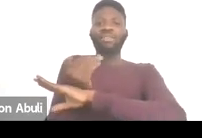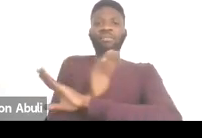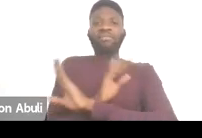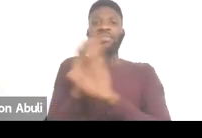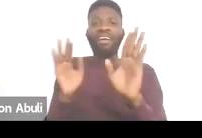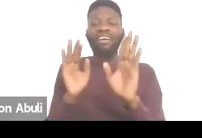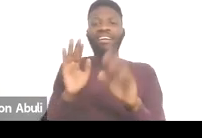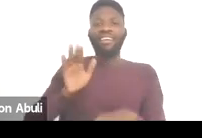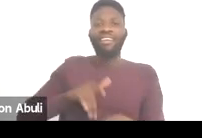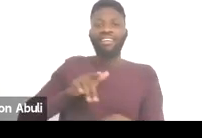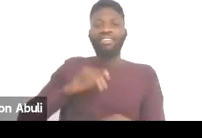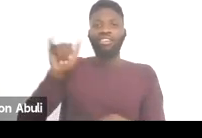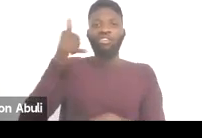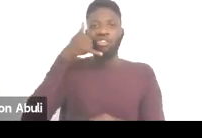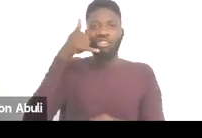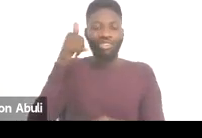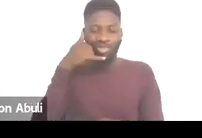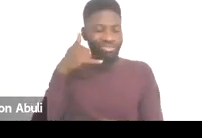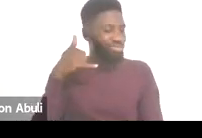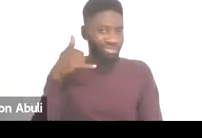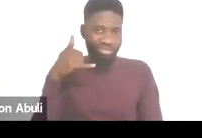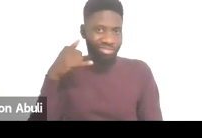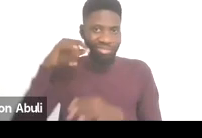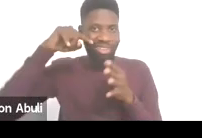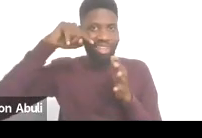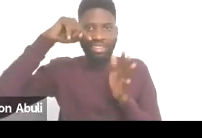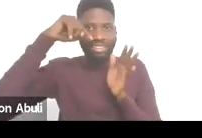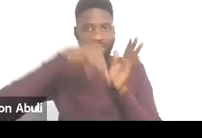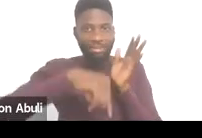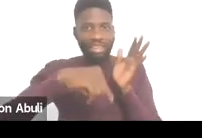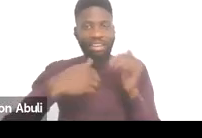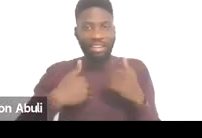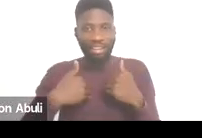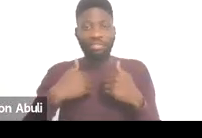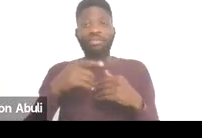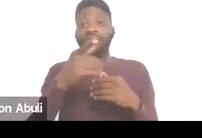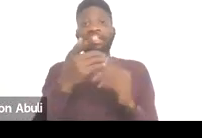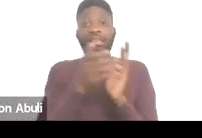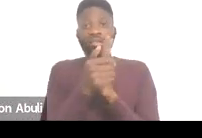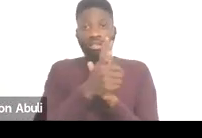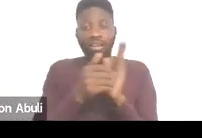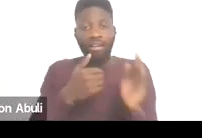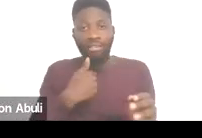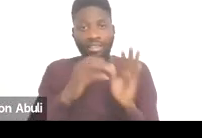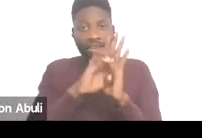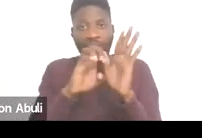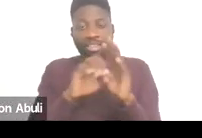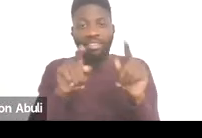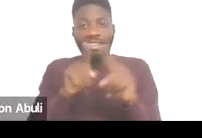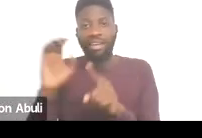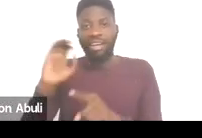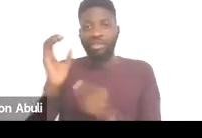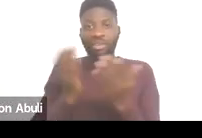that answers calls, but it has more to that. Do you have the necessary skills? For example, as a customer service